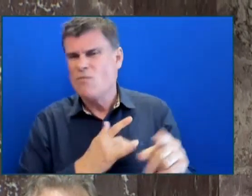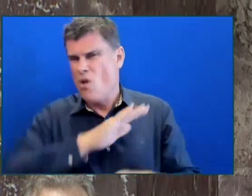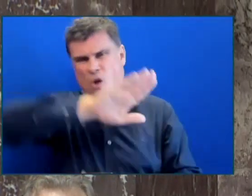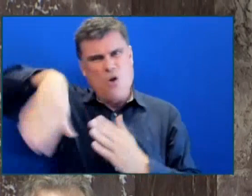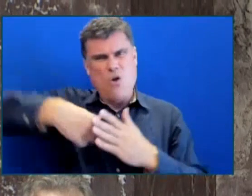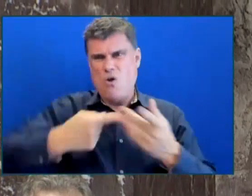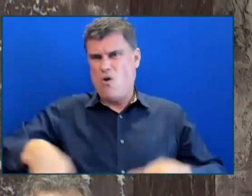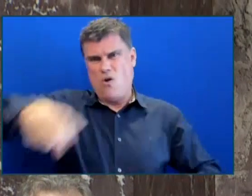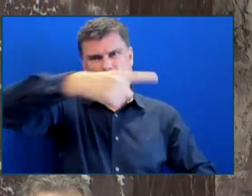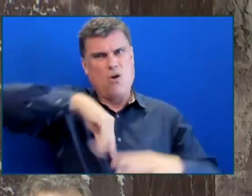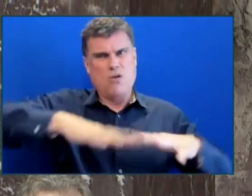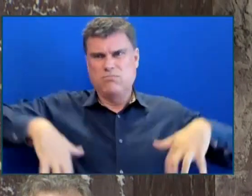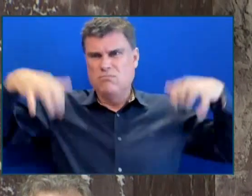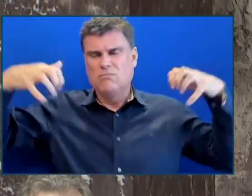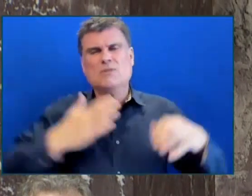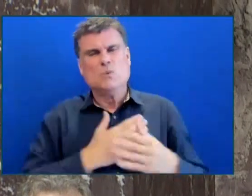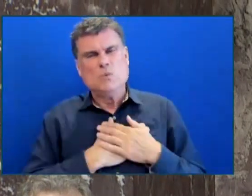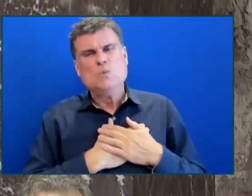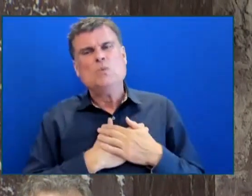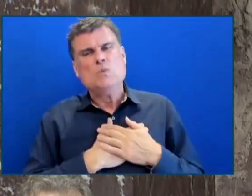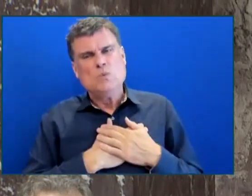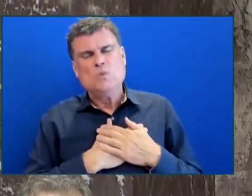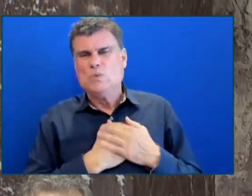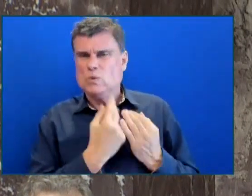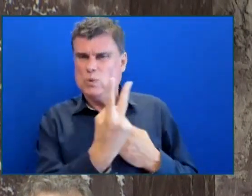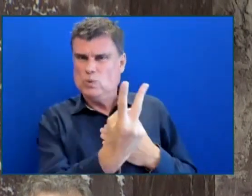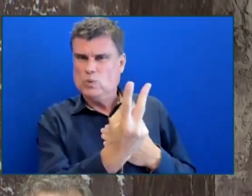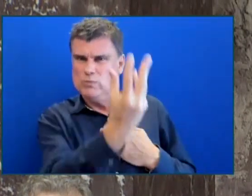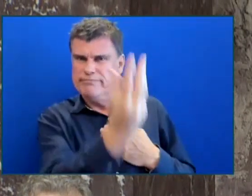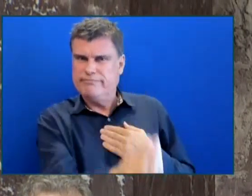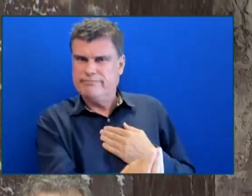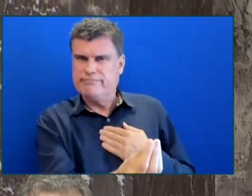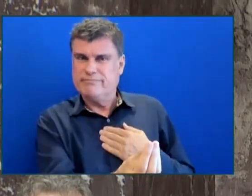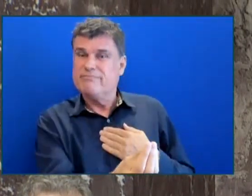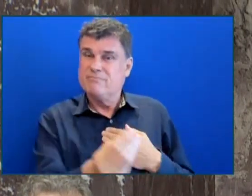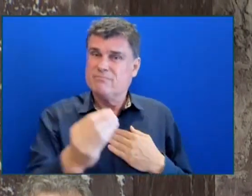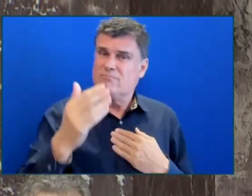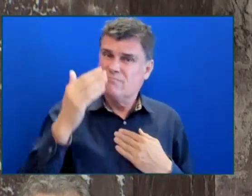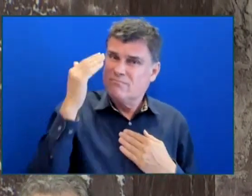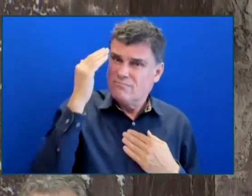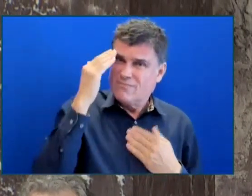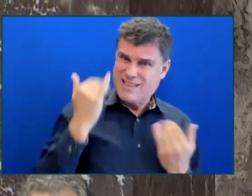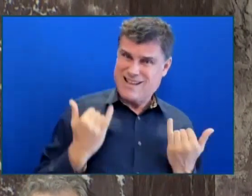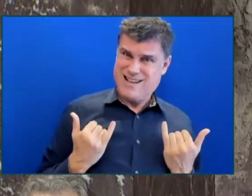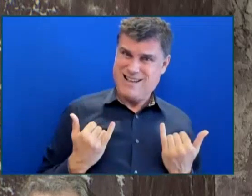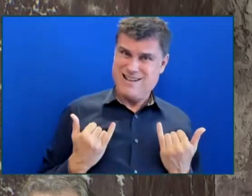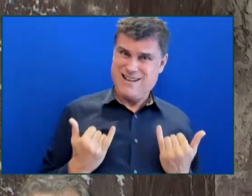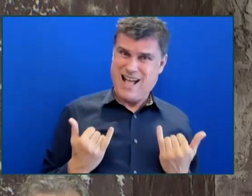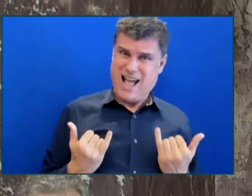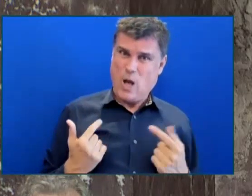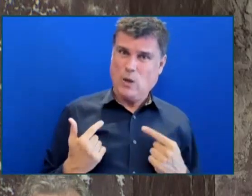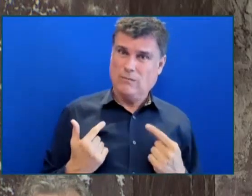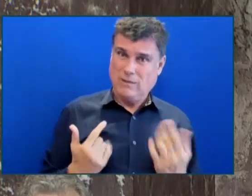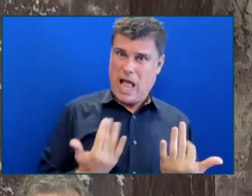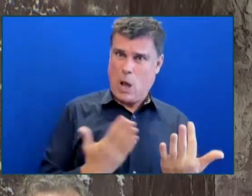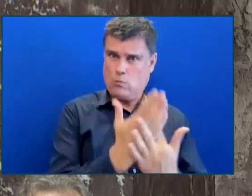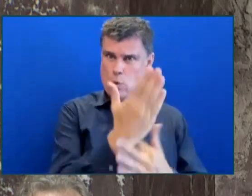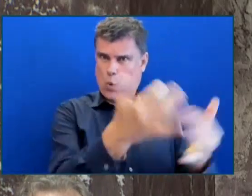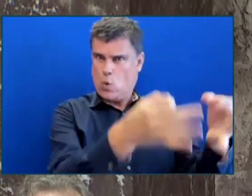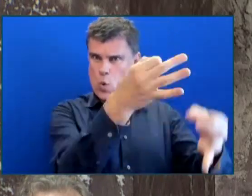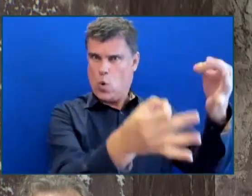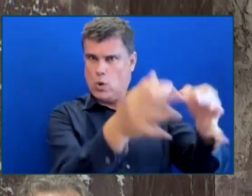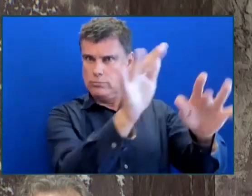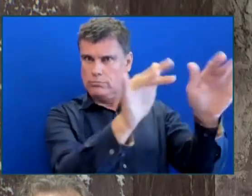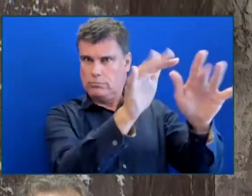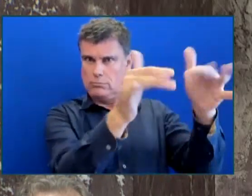now they have a court case. They're in front of the courts with legal action against Atira, so I can't